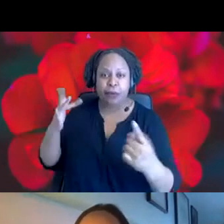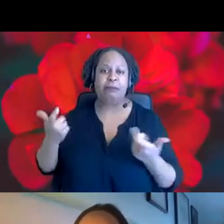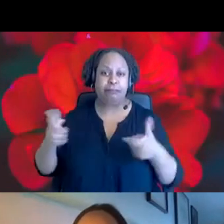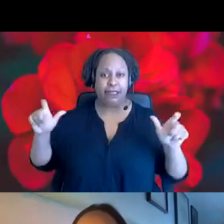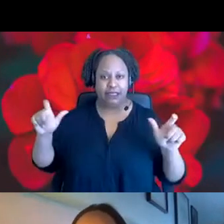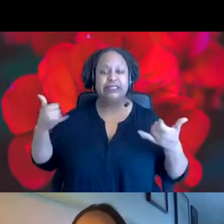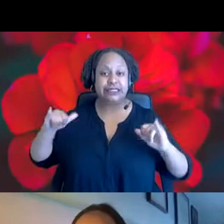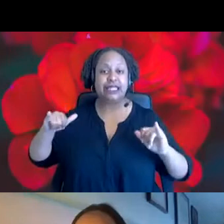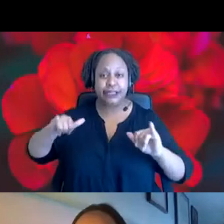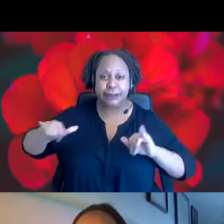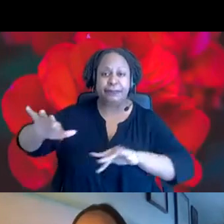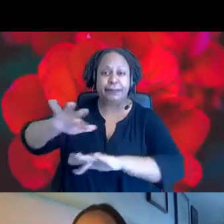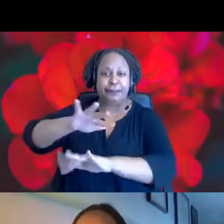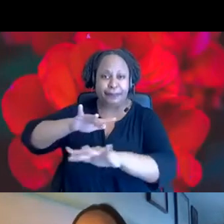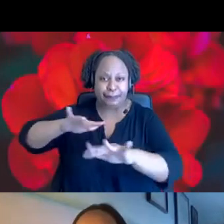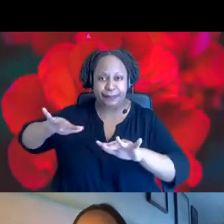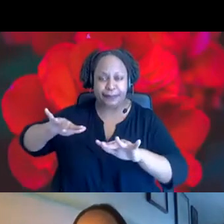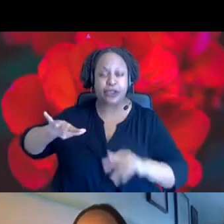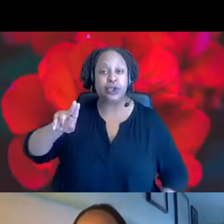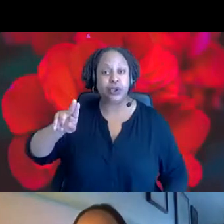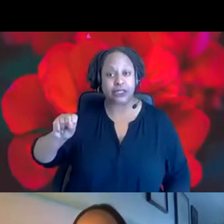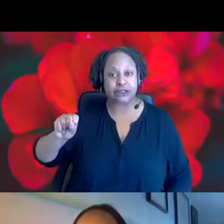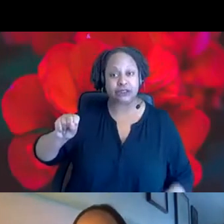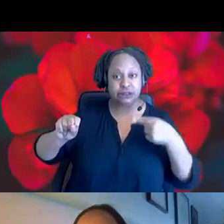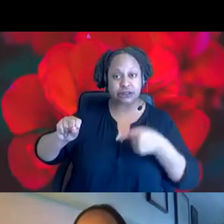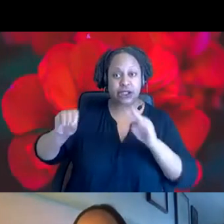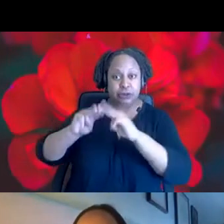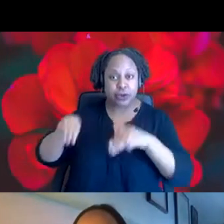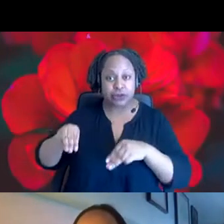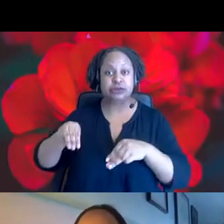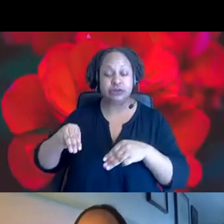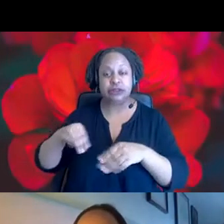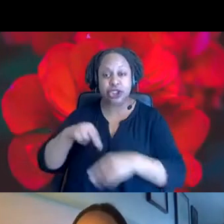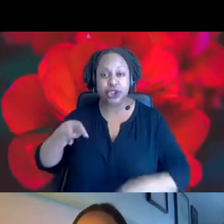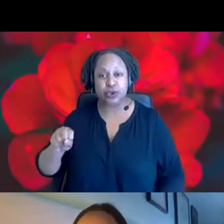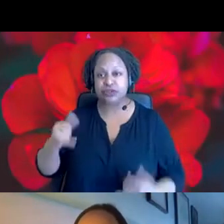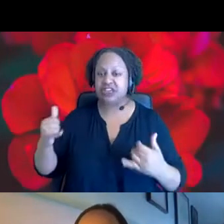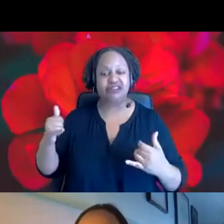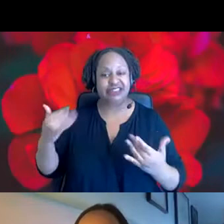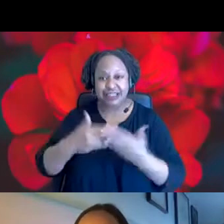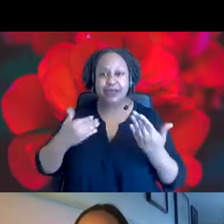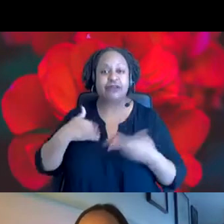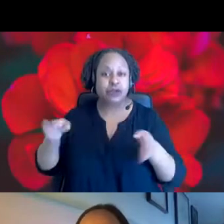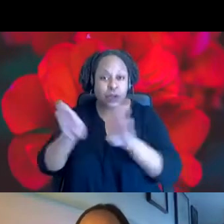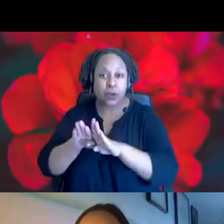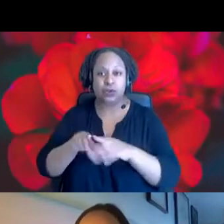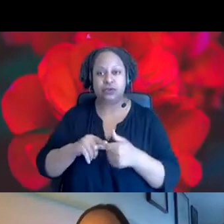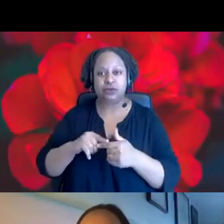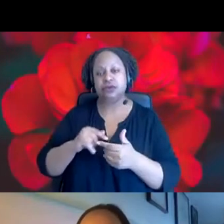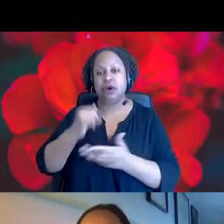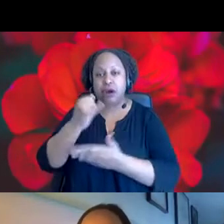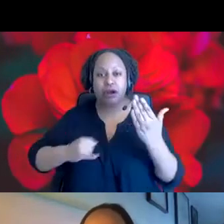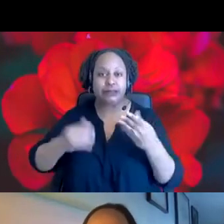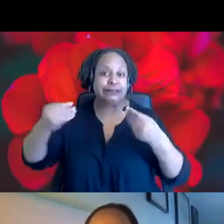there are museums all over the US, mostly in the news, who are having to shut down, who are having to sell artworks.